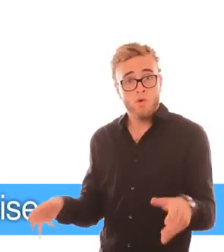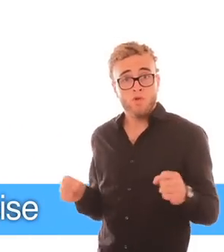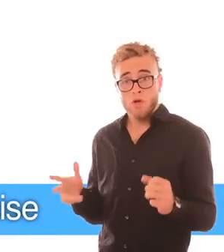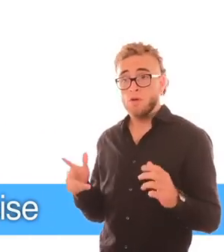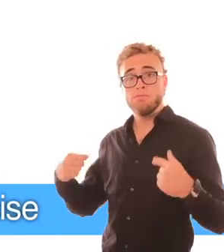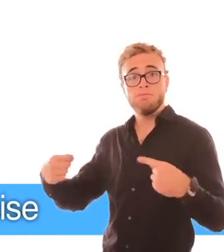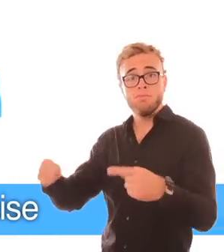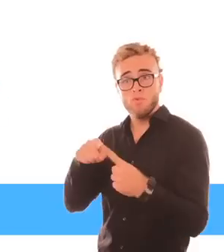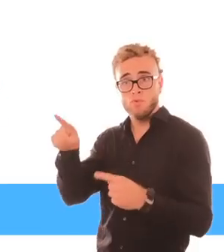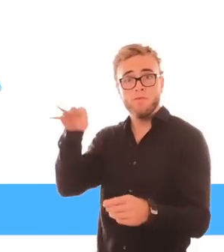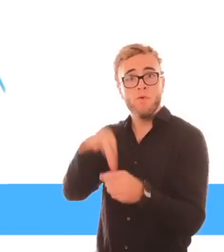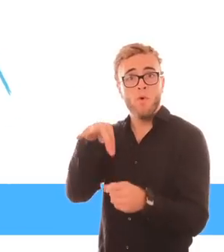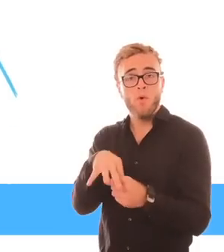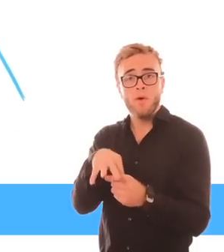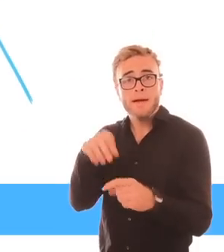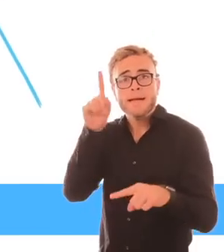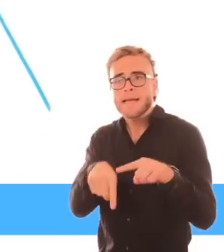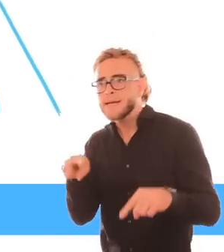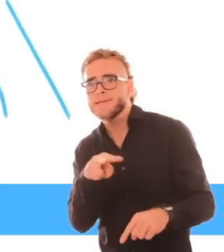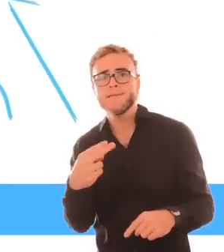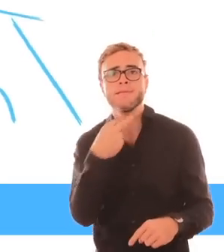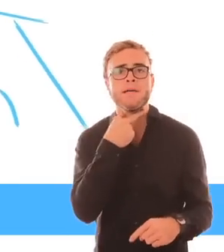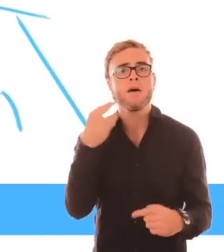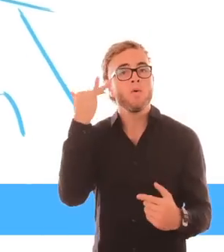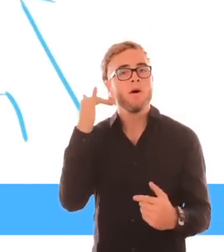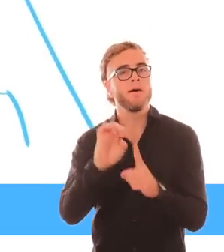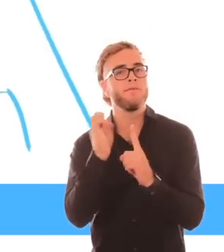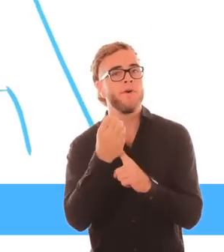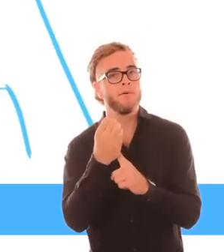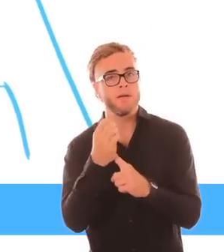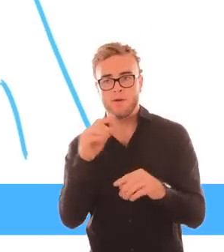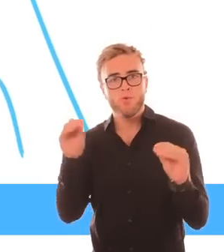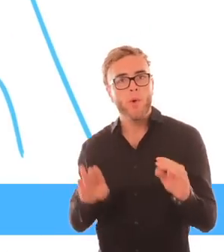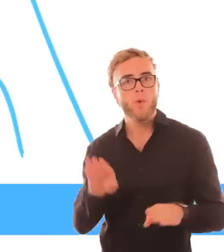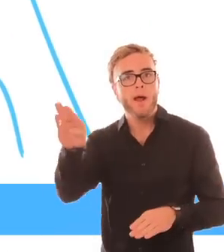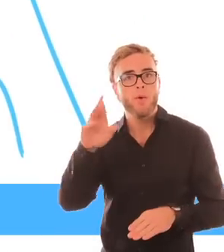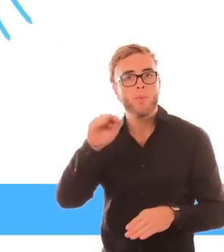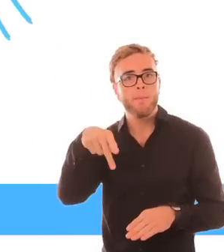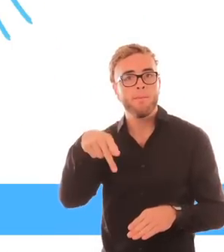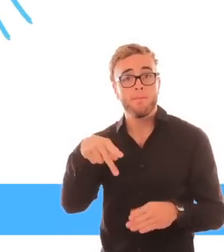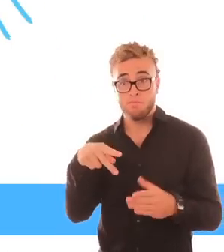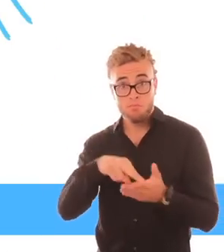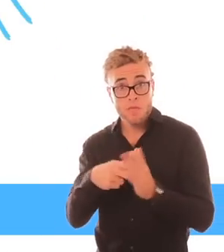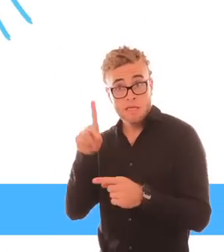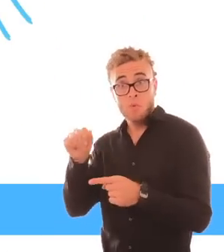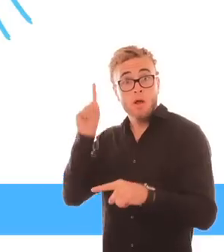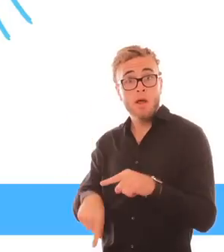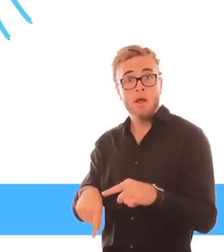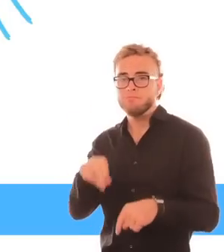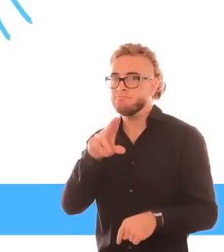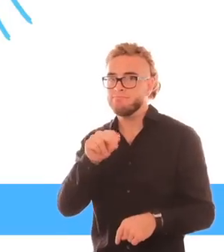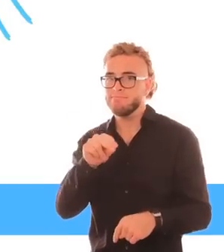ballot box and exercise their right to vote, it is because environmental barriers prevent them from reaching the ballot box, not because they are